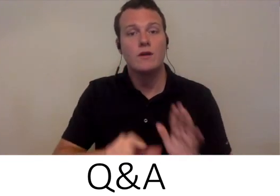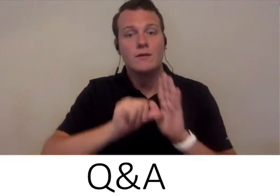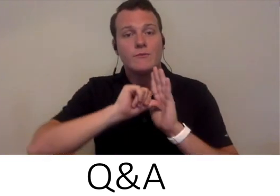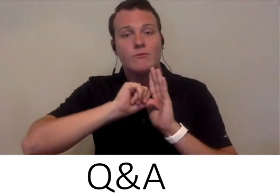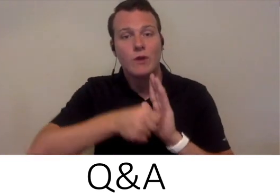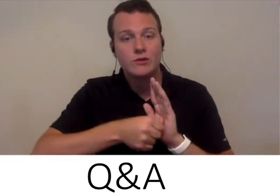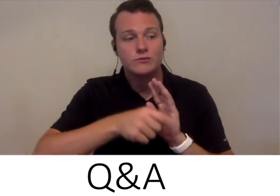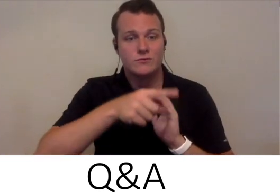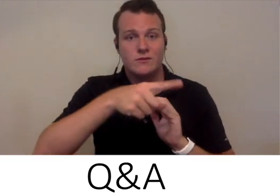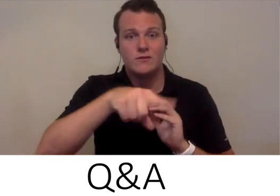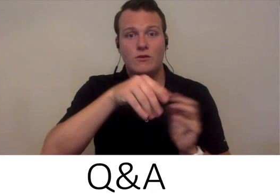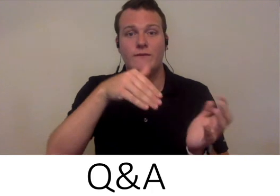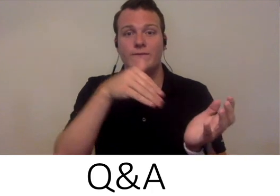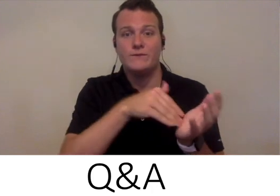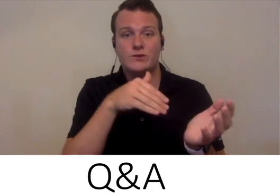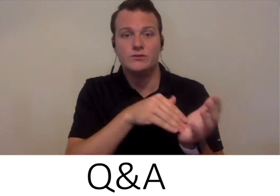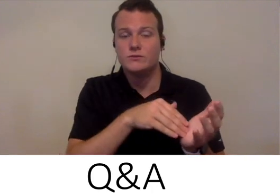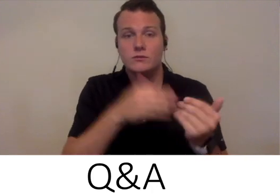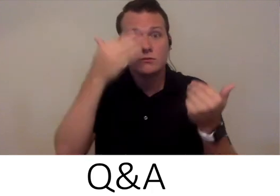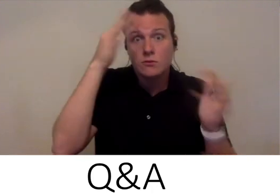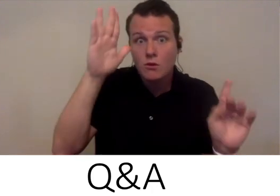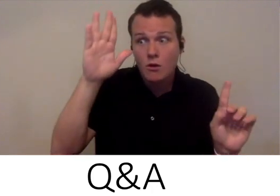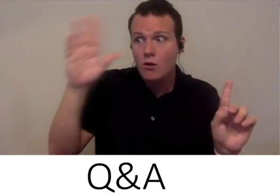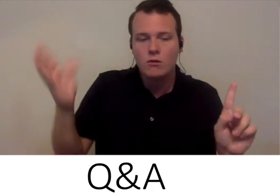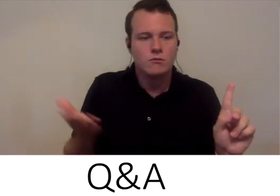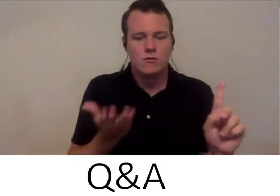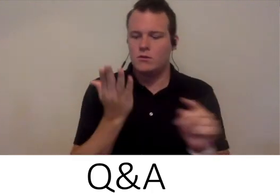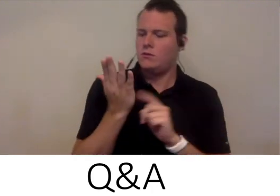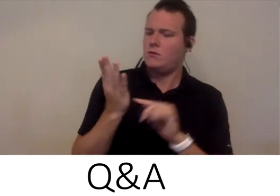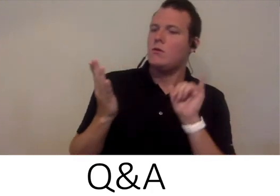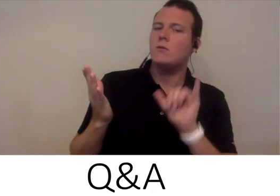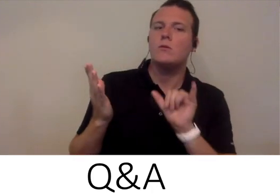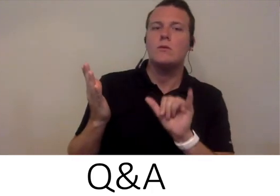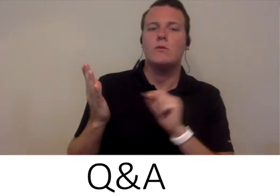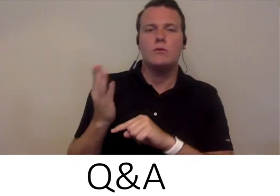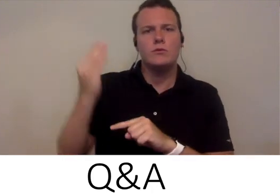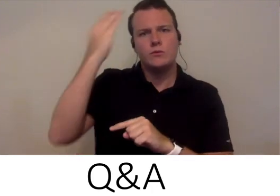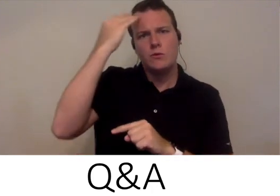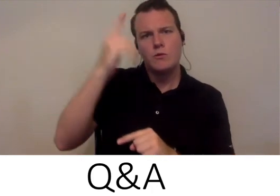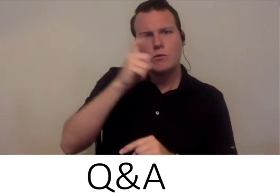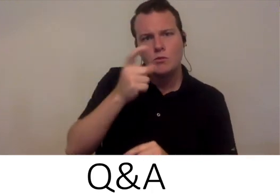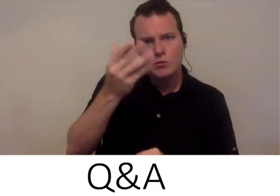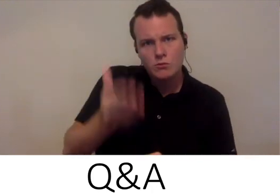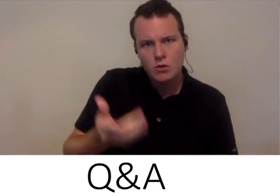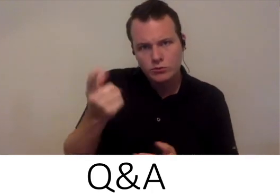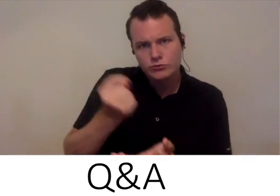they know who you are, that you're treating one of their patients.